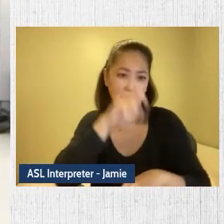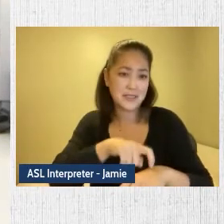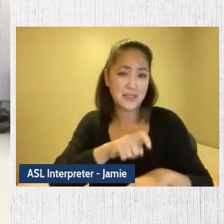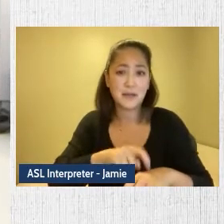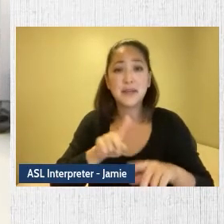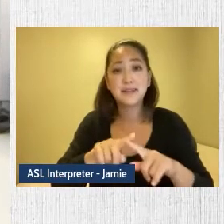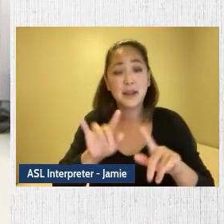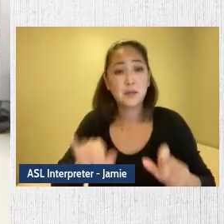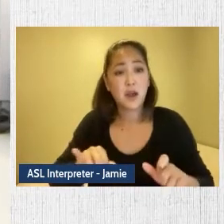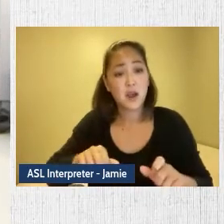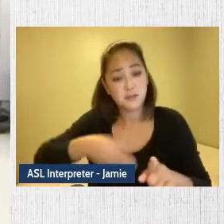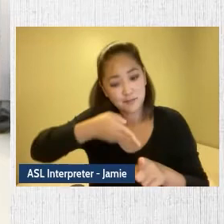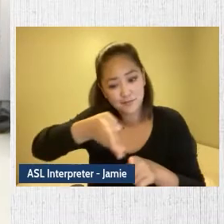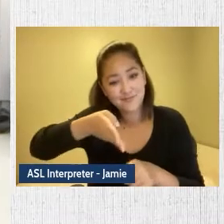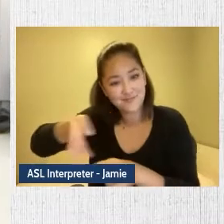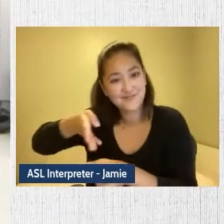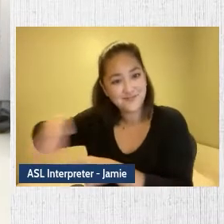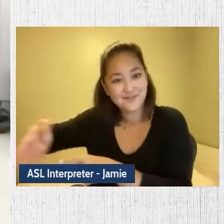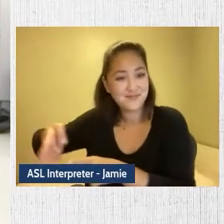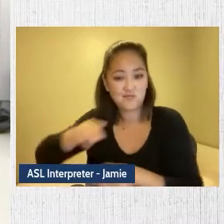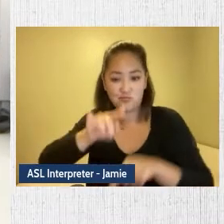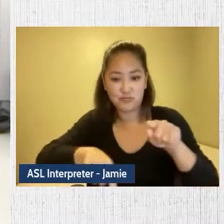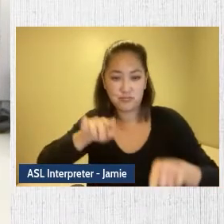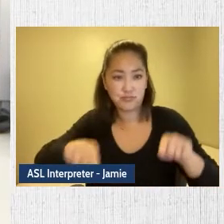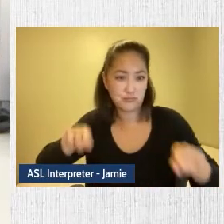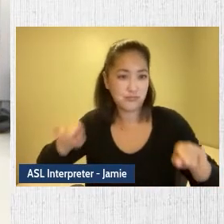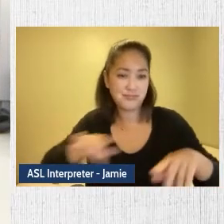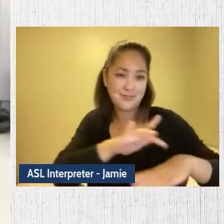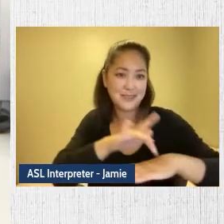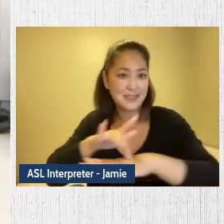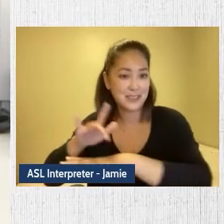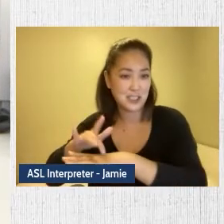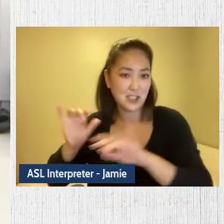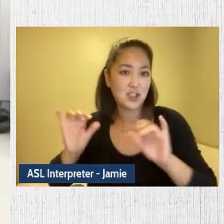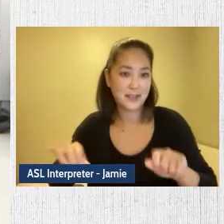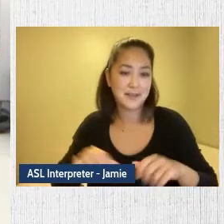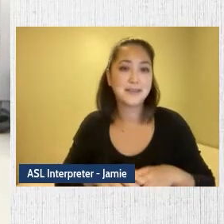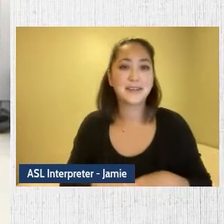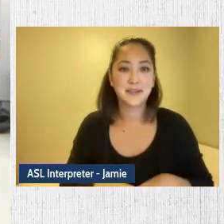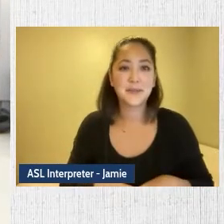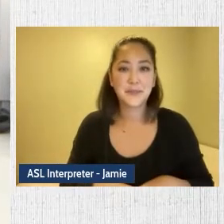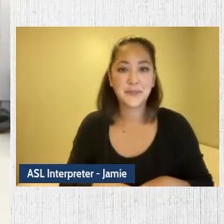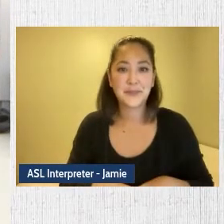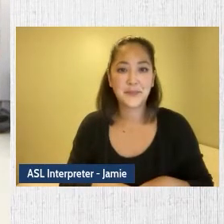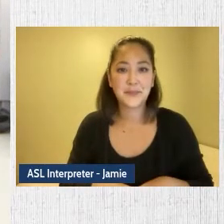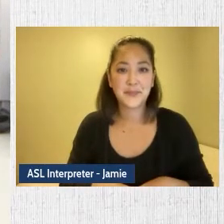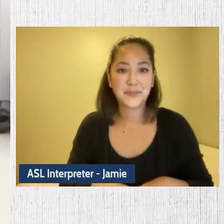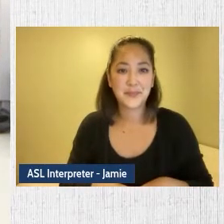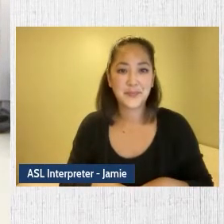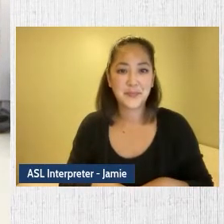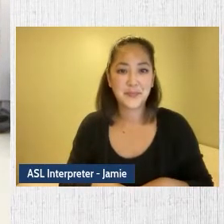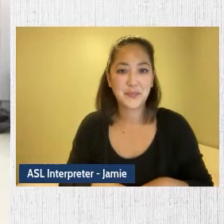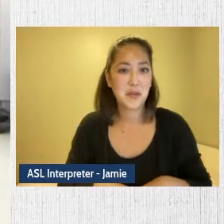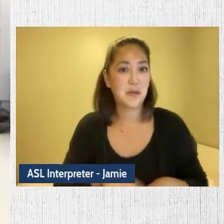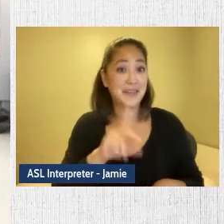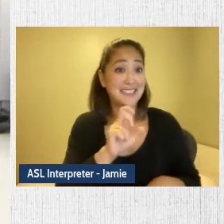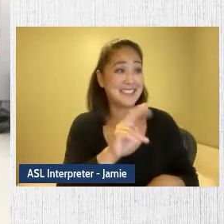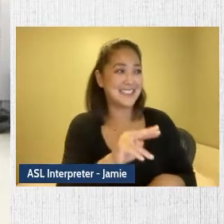multidisciplinary stuff throughout this project. That's really